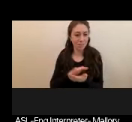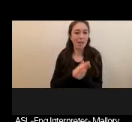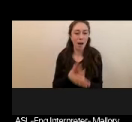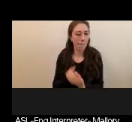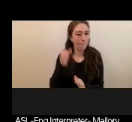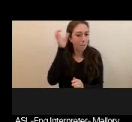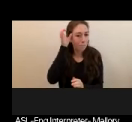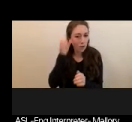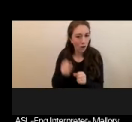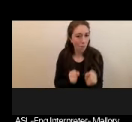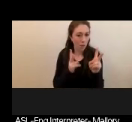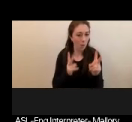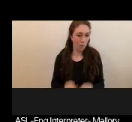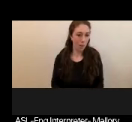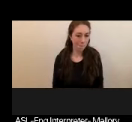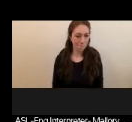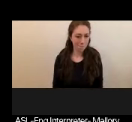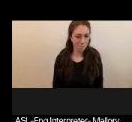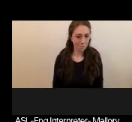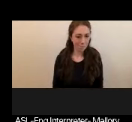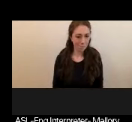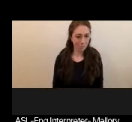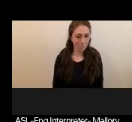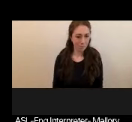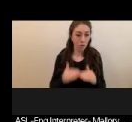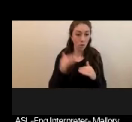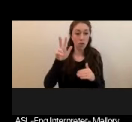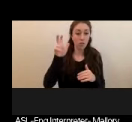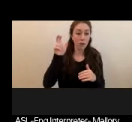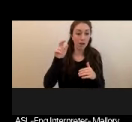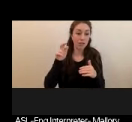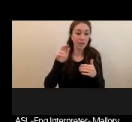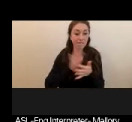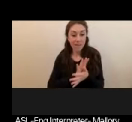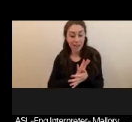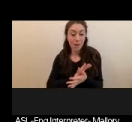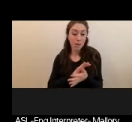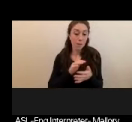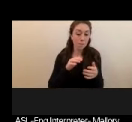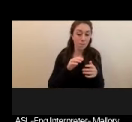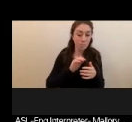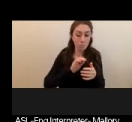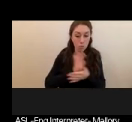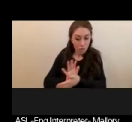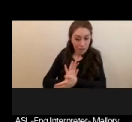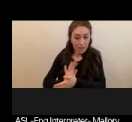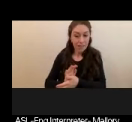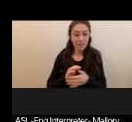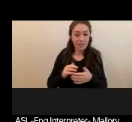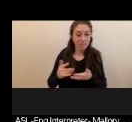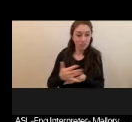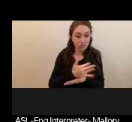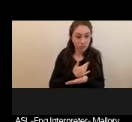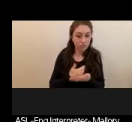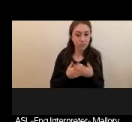we've collected. We collected over 300 film and video materials this past year. All of them are currently